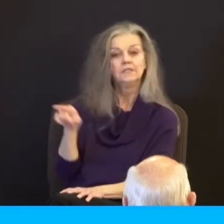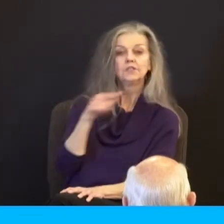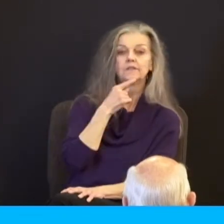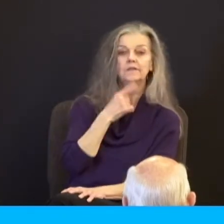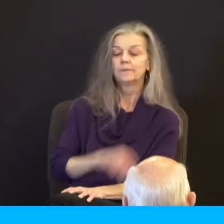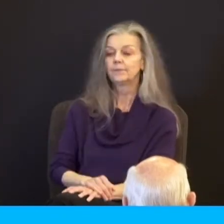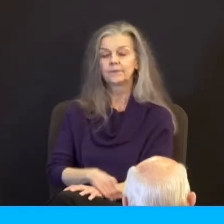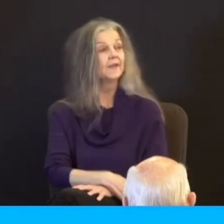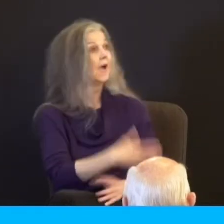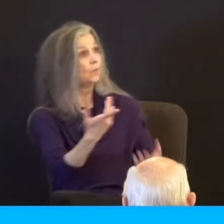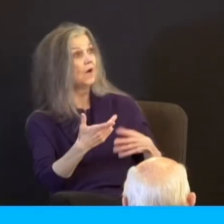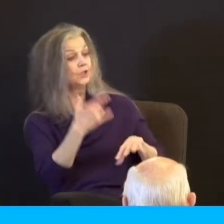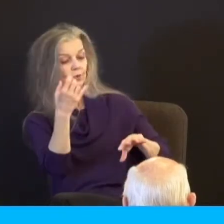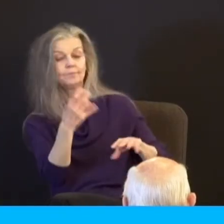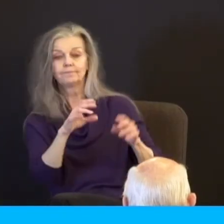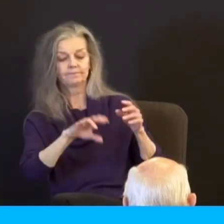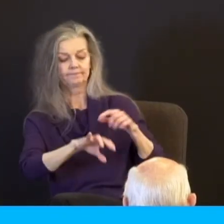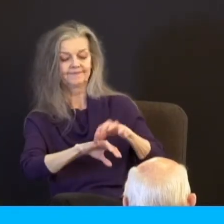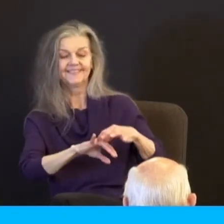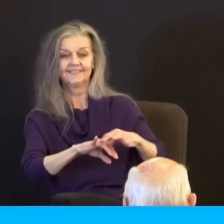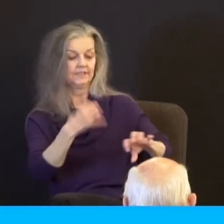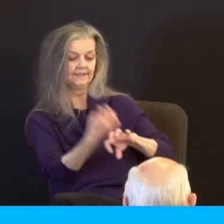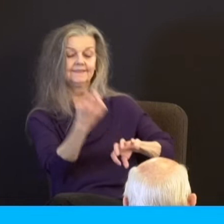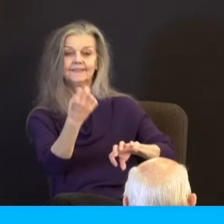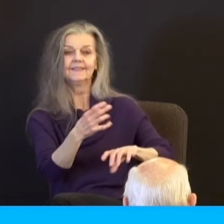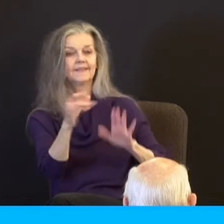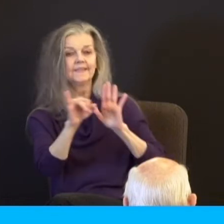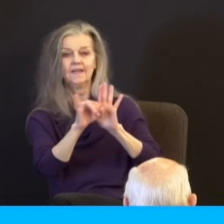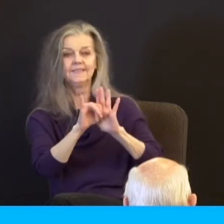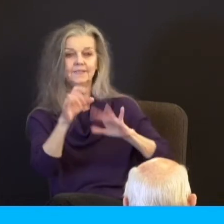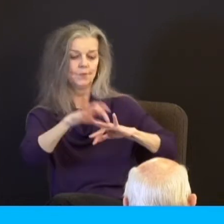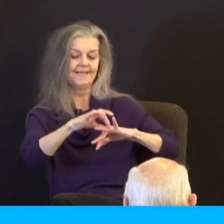said, I want your signet, which, by the way, is how you identify yourself.